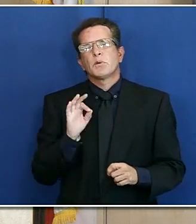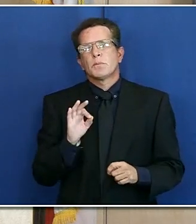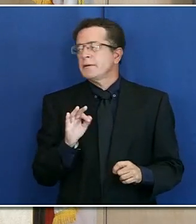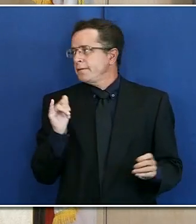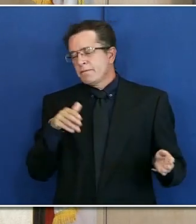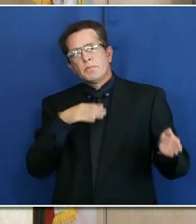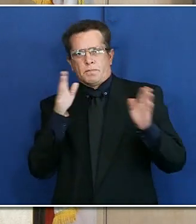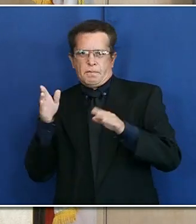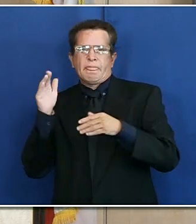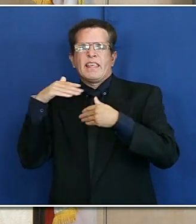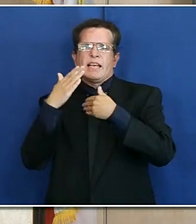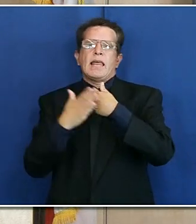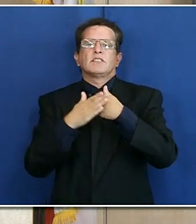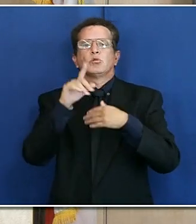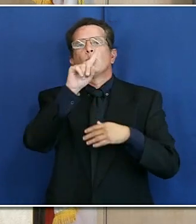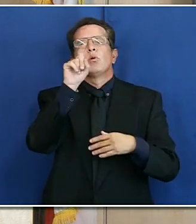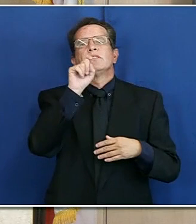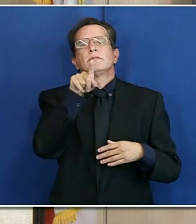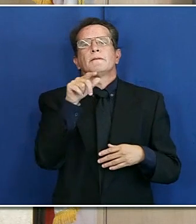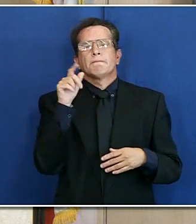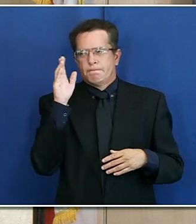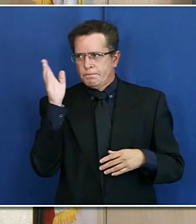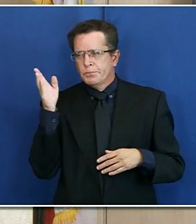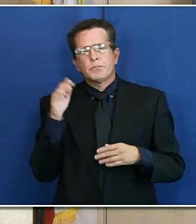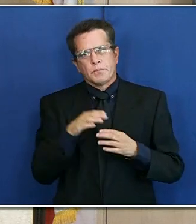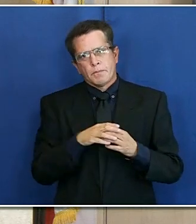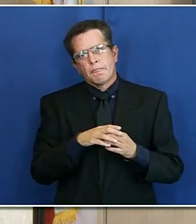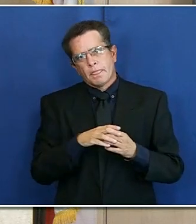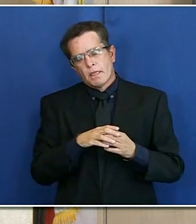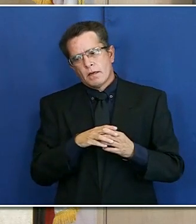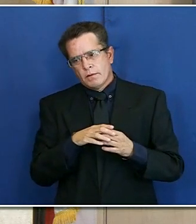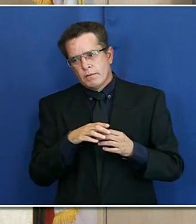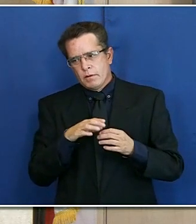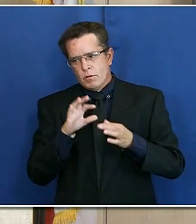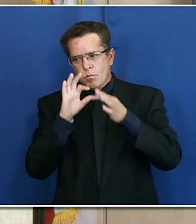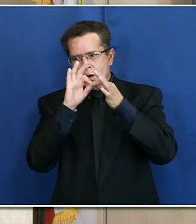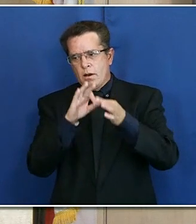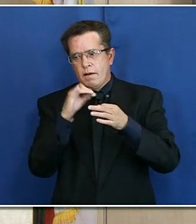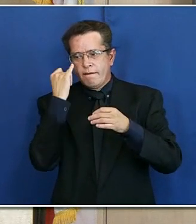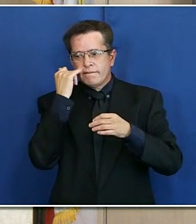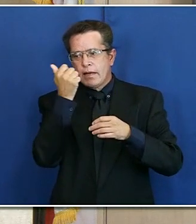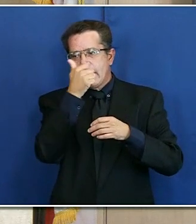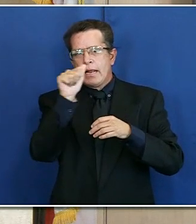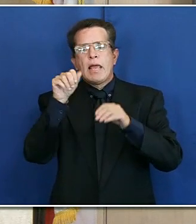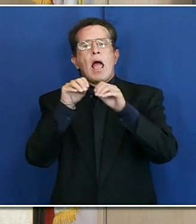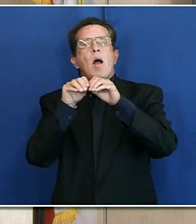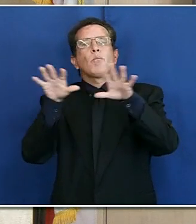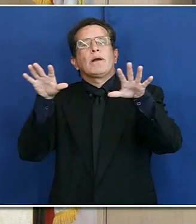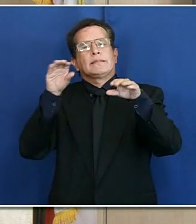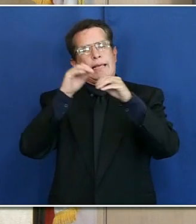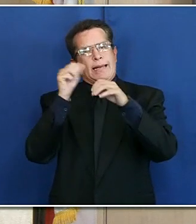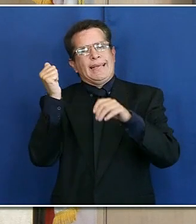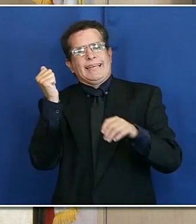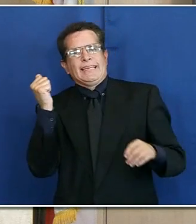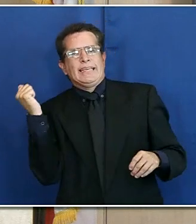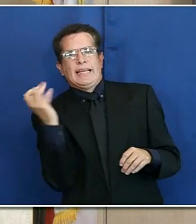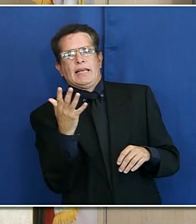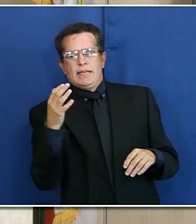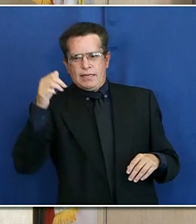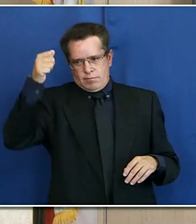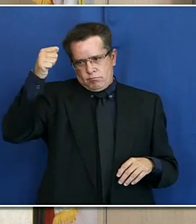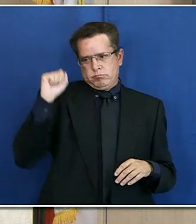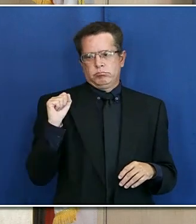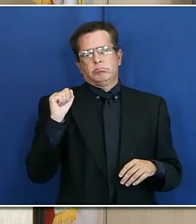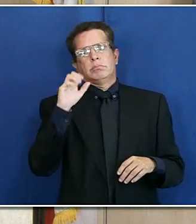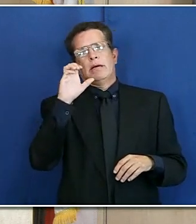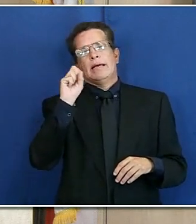This next question deals with a question in regards to whether there's been outbreaks at any of the casinos, and Dr. Wooten will respond.